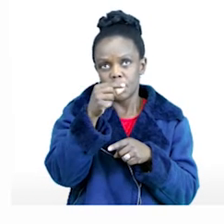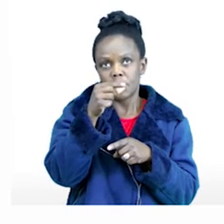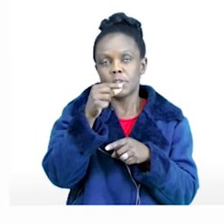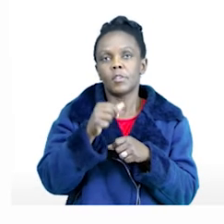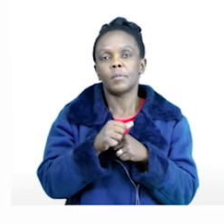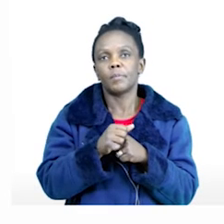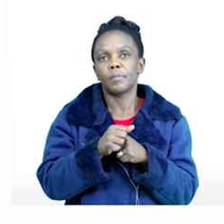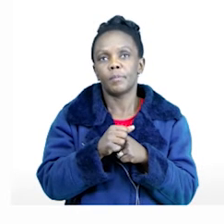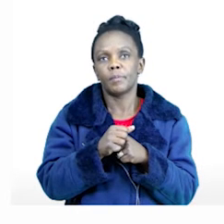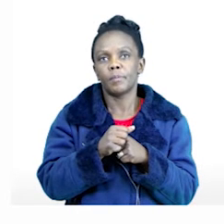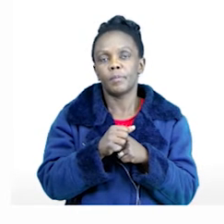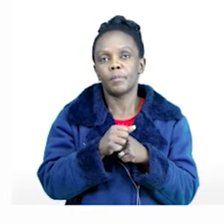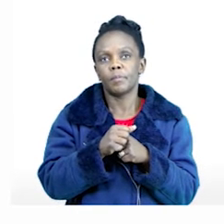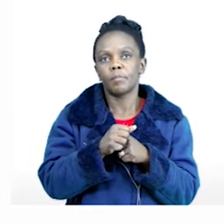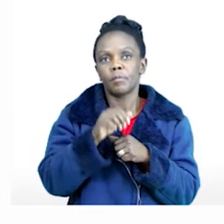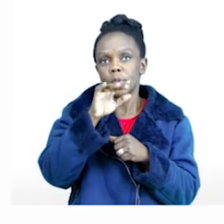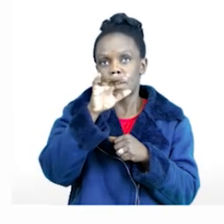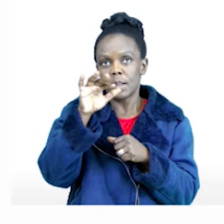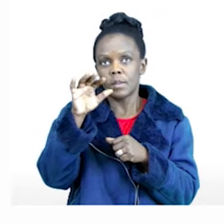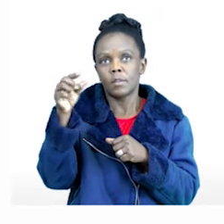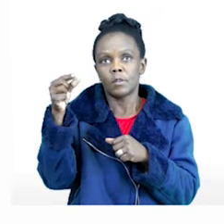Well done. Again, G.